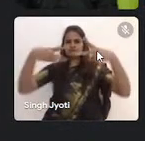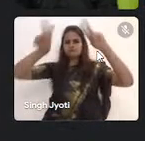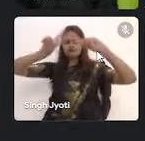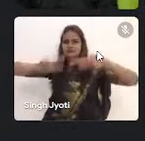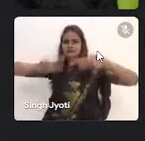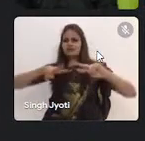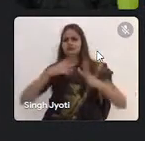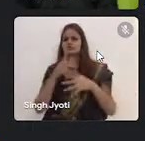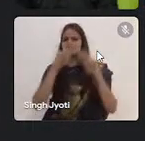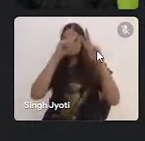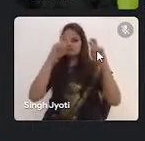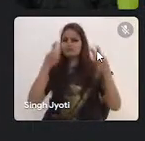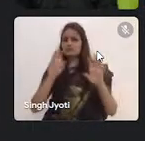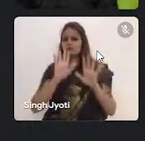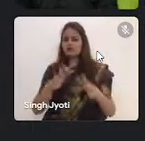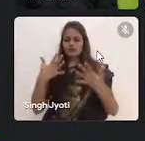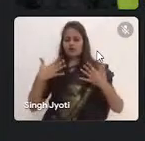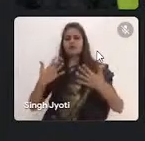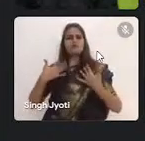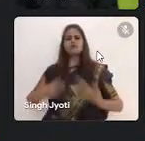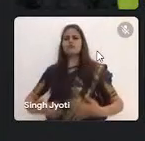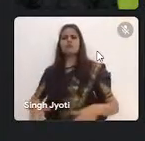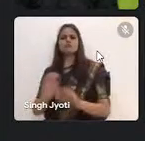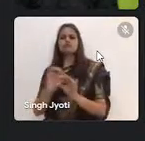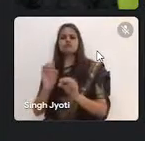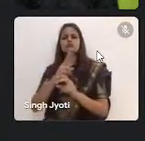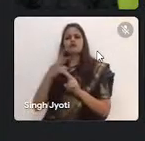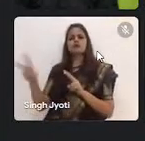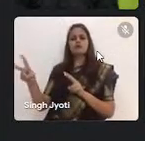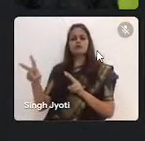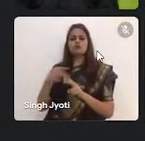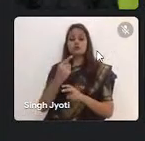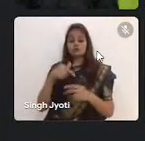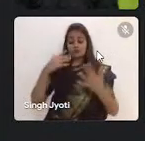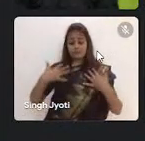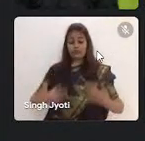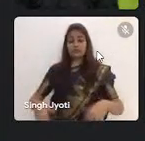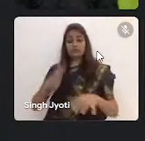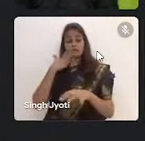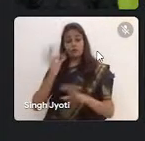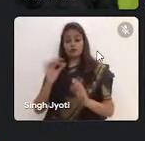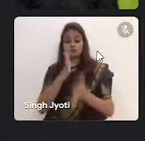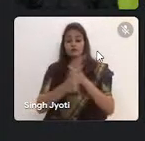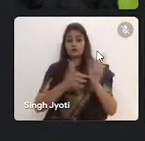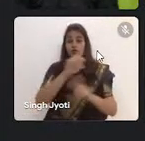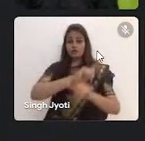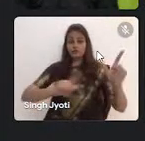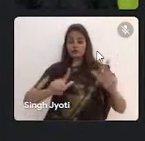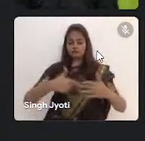part of the body, which is essential in sign language. It's used.